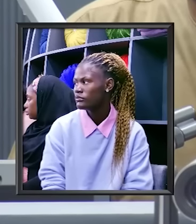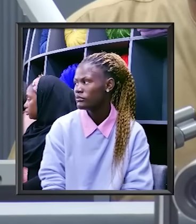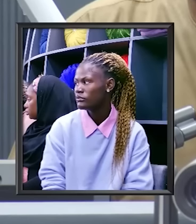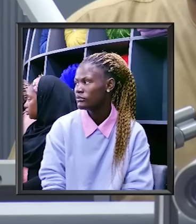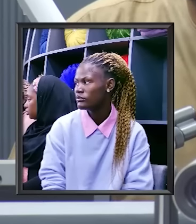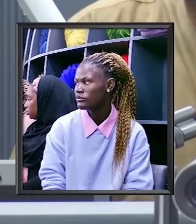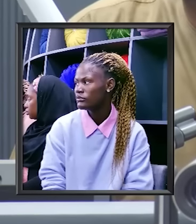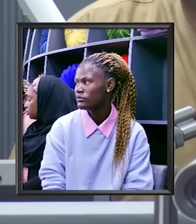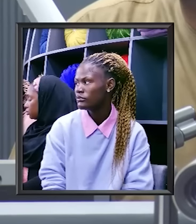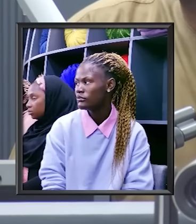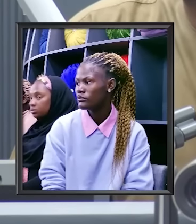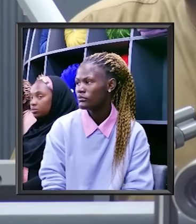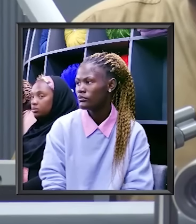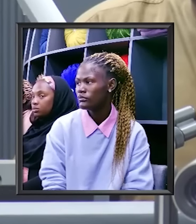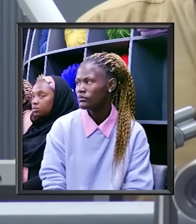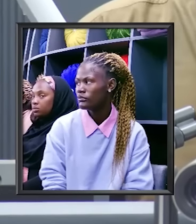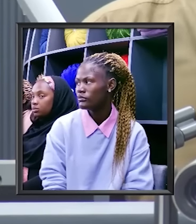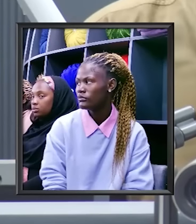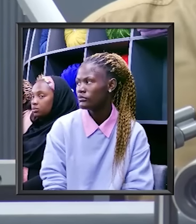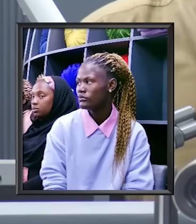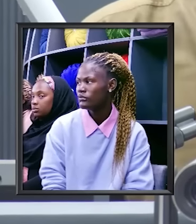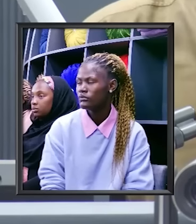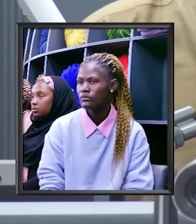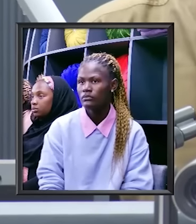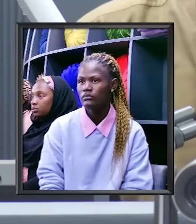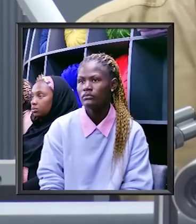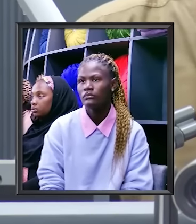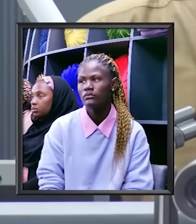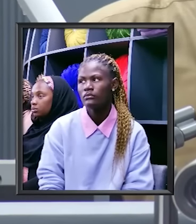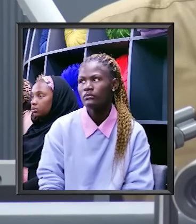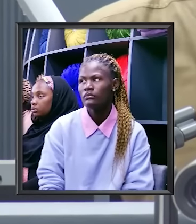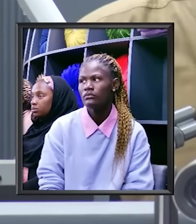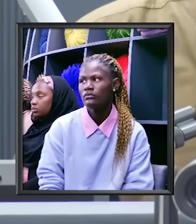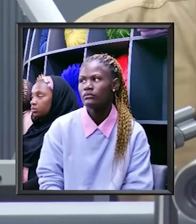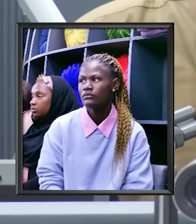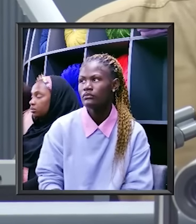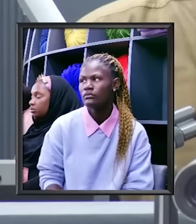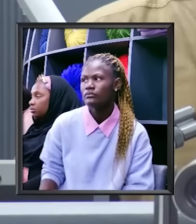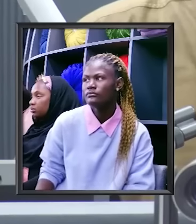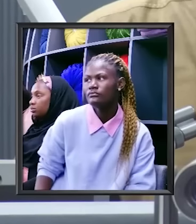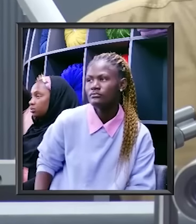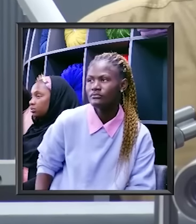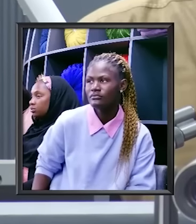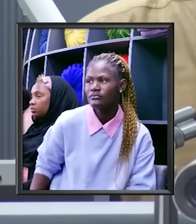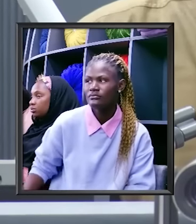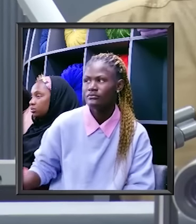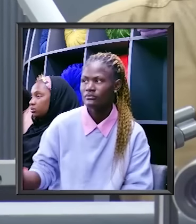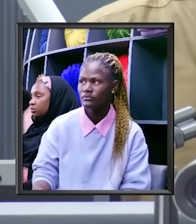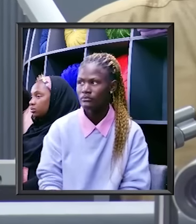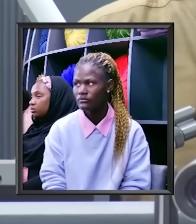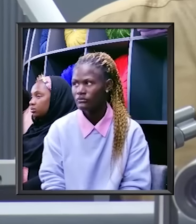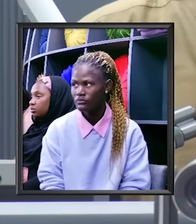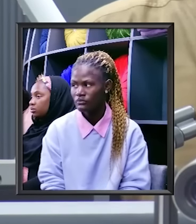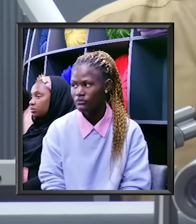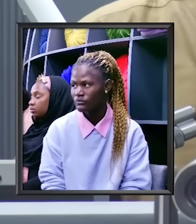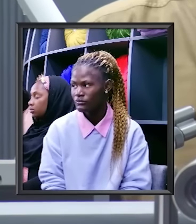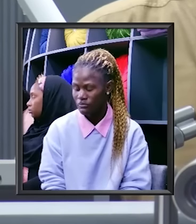just ask this, make it no come be like saying a mistake, you may go press 500,000. No, I didn't press any, I was not to